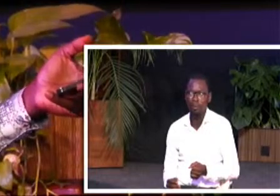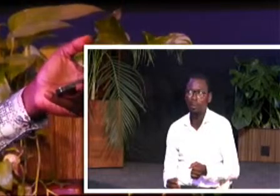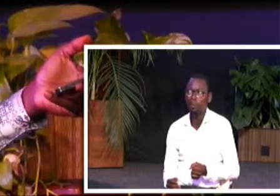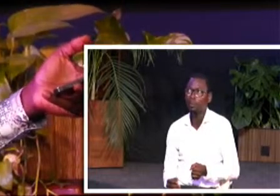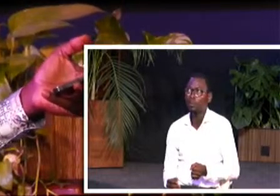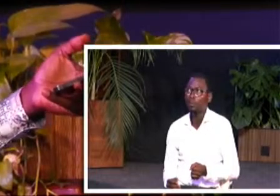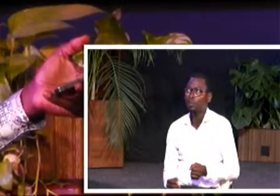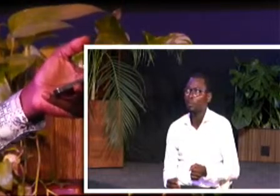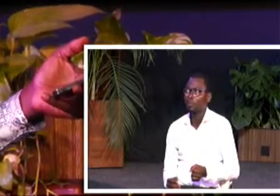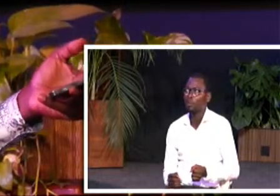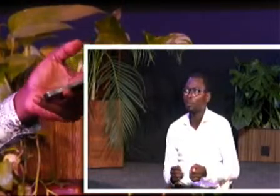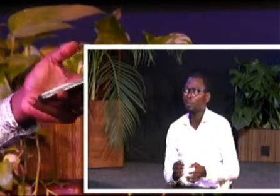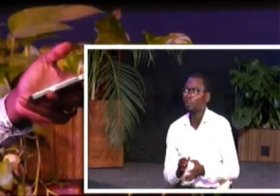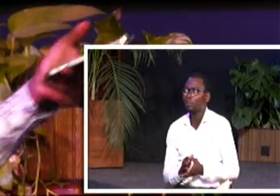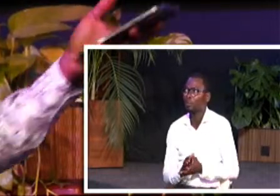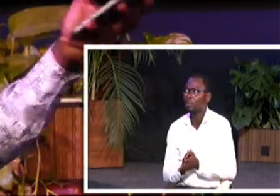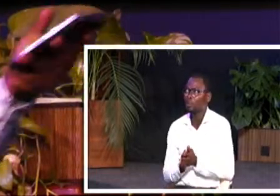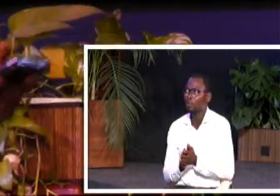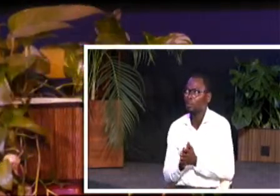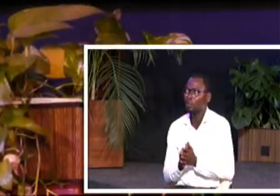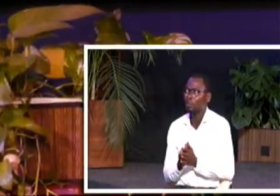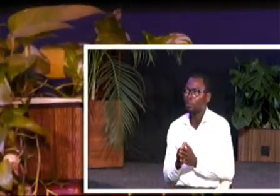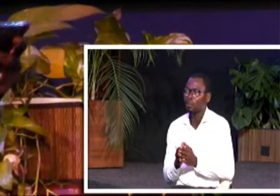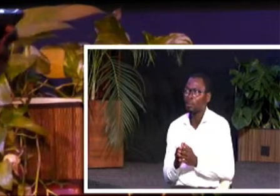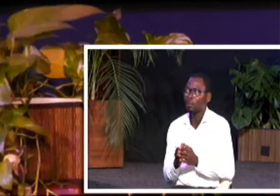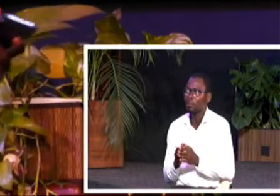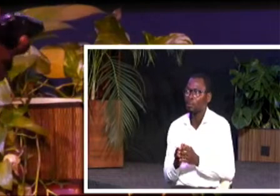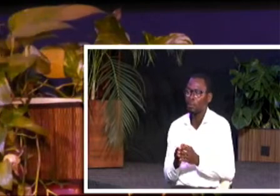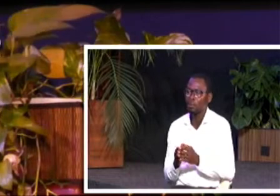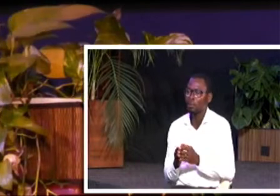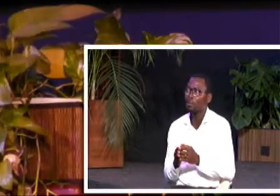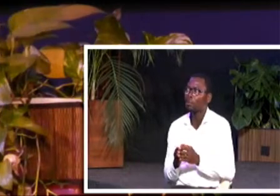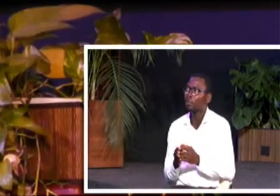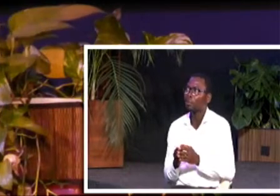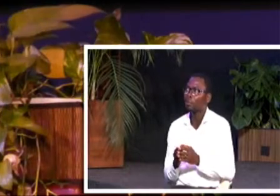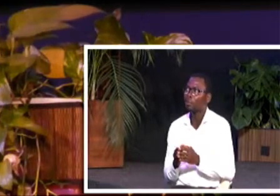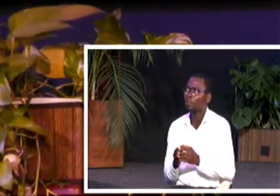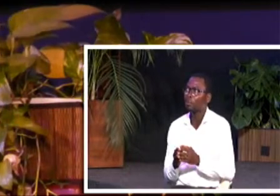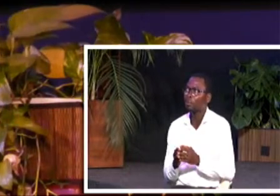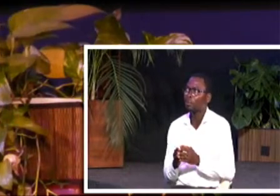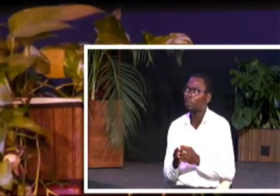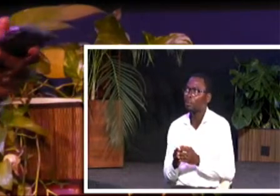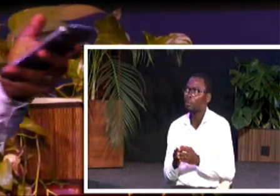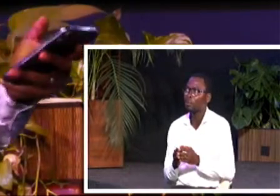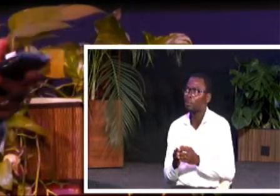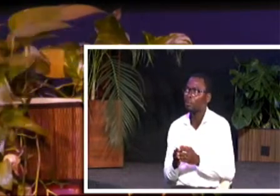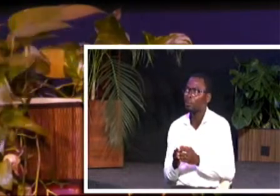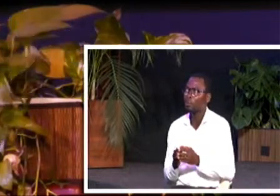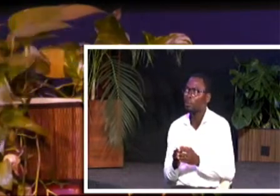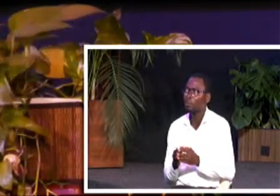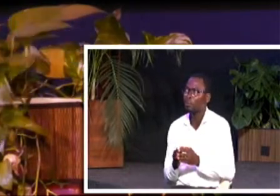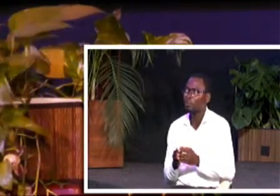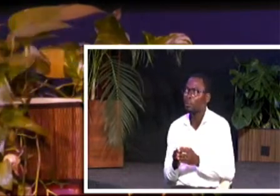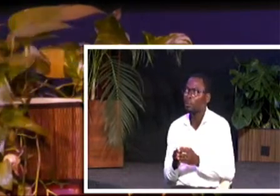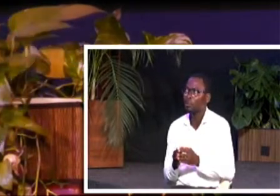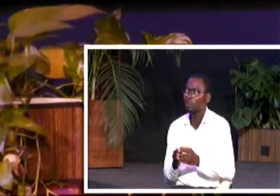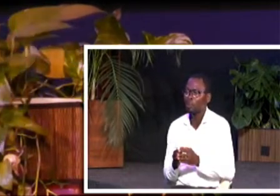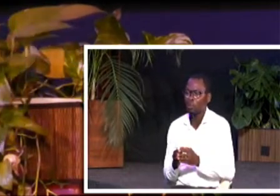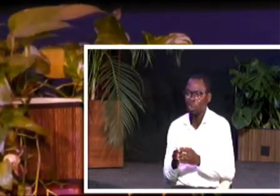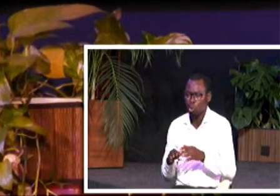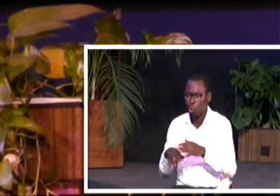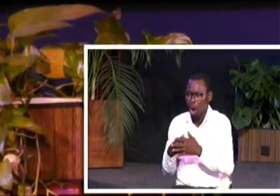he was a bit scared about going into farming again. How can we marry their experience and the opportunity that you present?